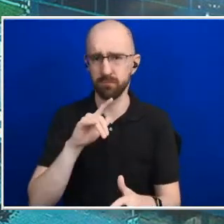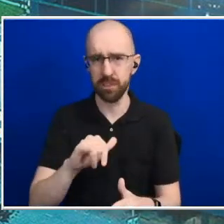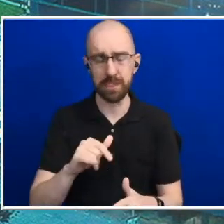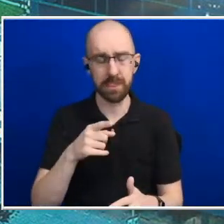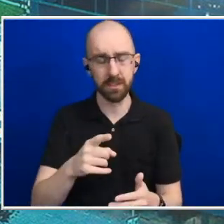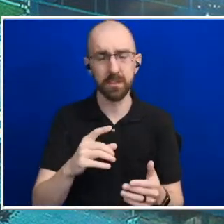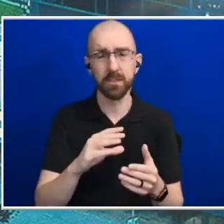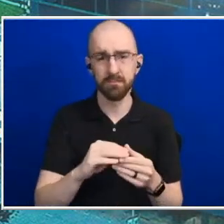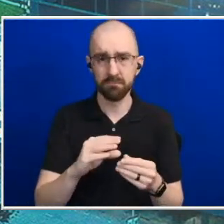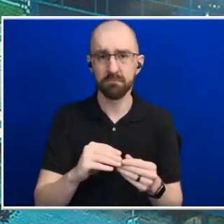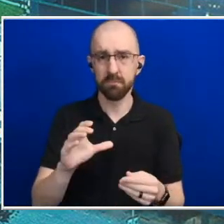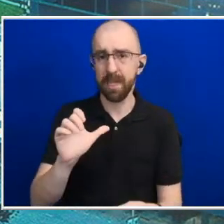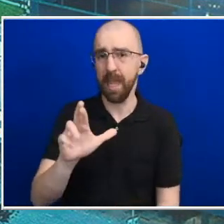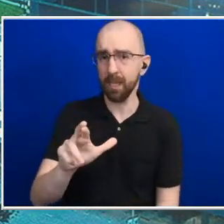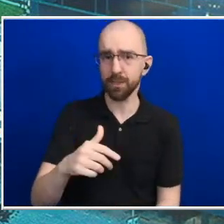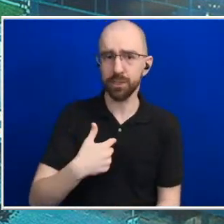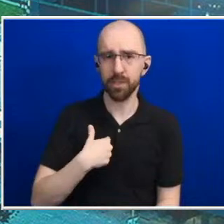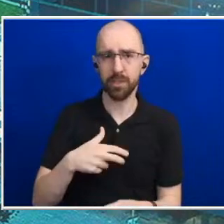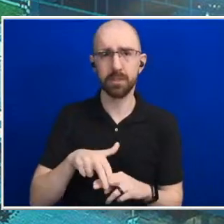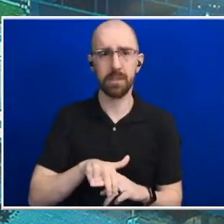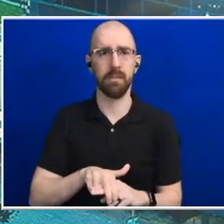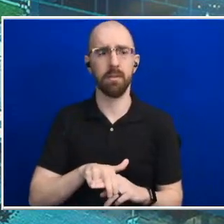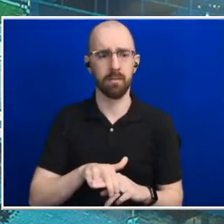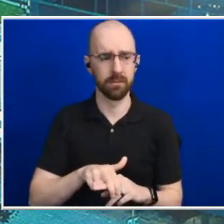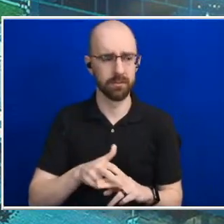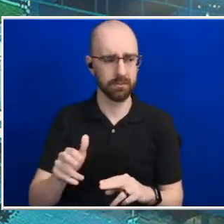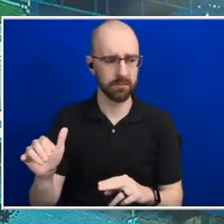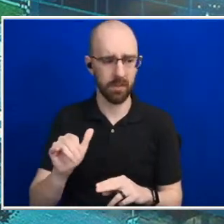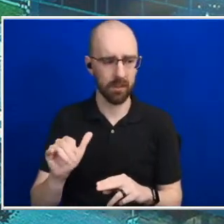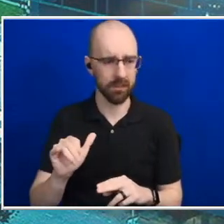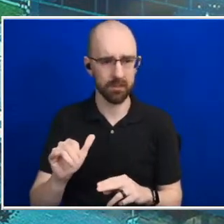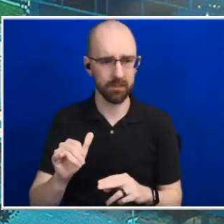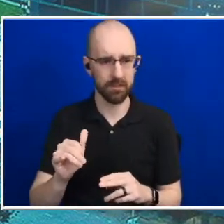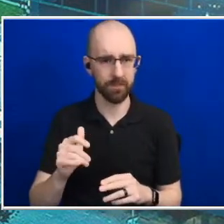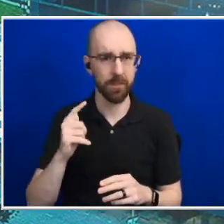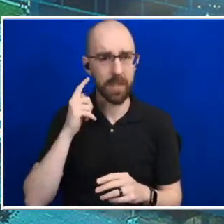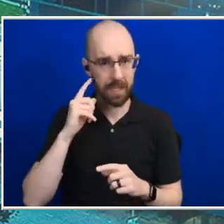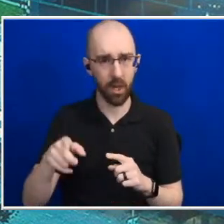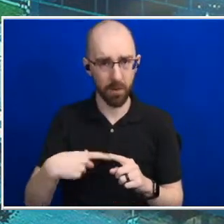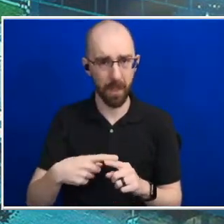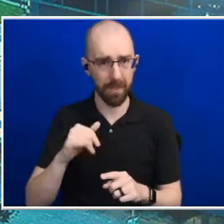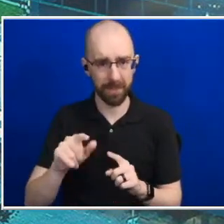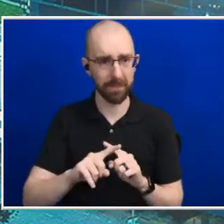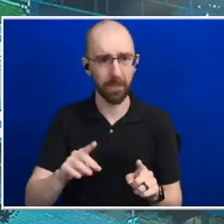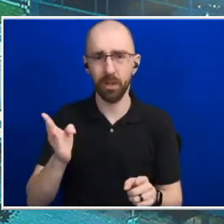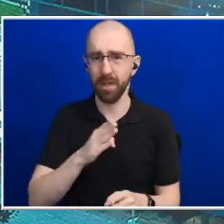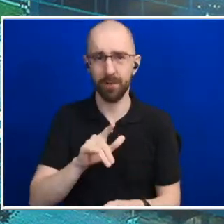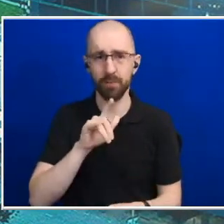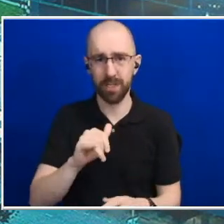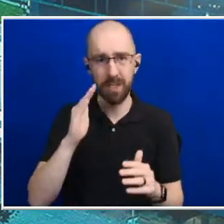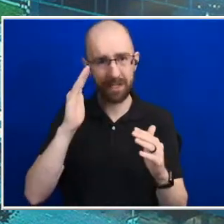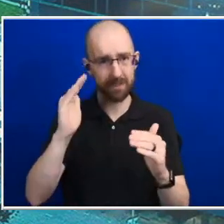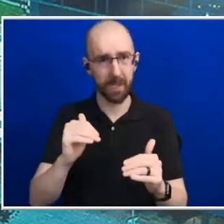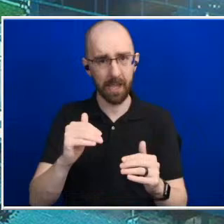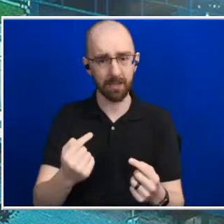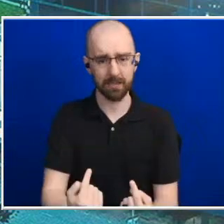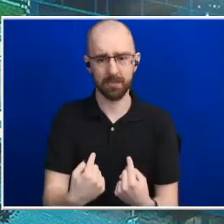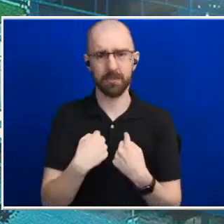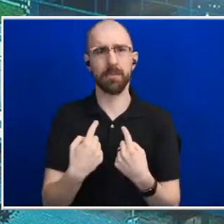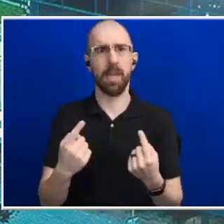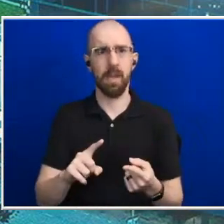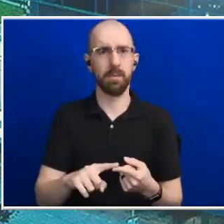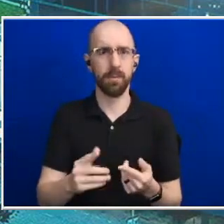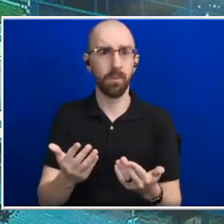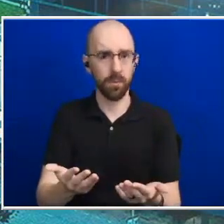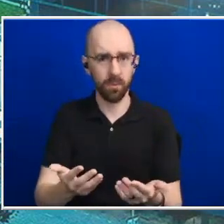and I just kind of sat there because I was like, you hear about this stuff, but you never really expect it to happen to you. And to their